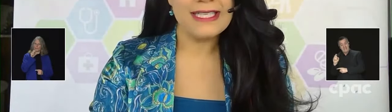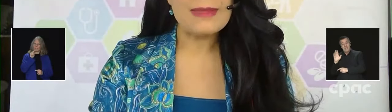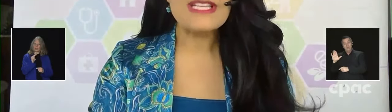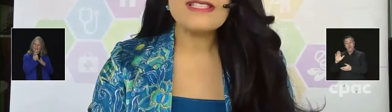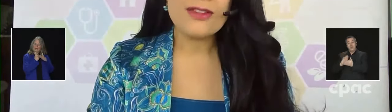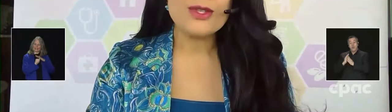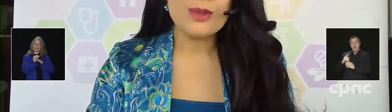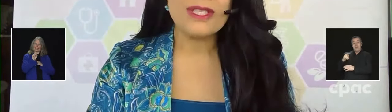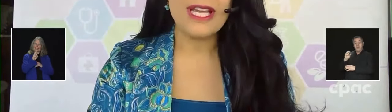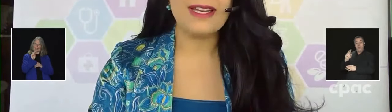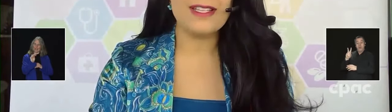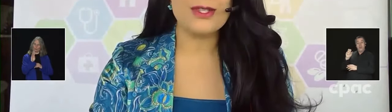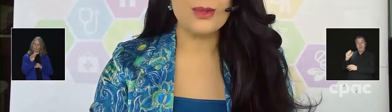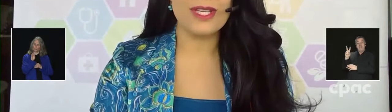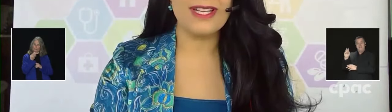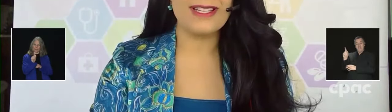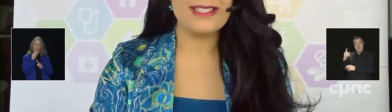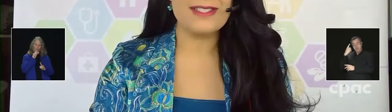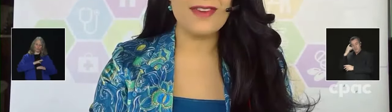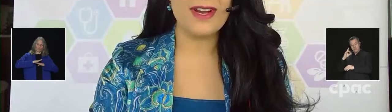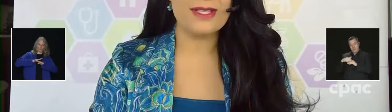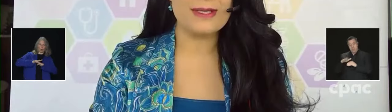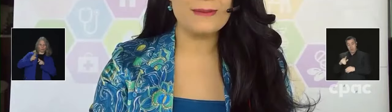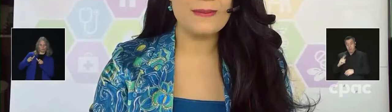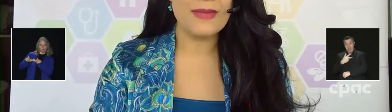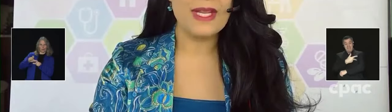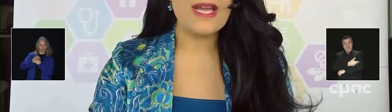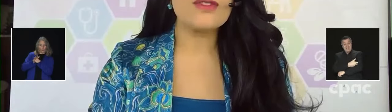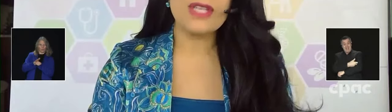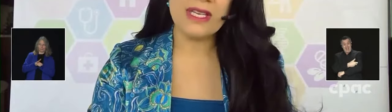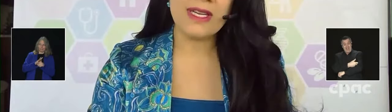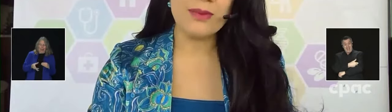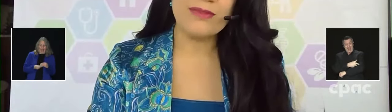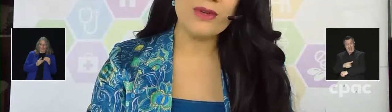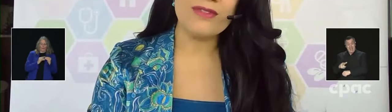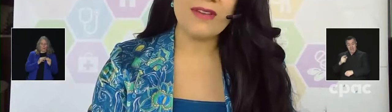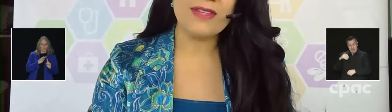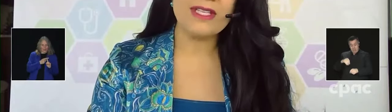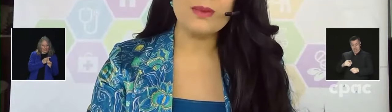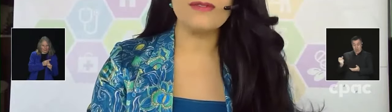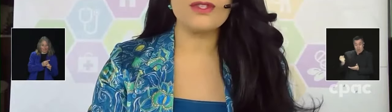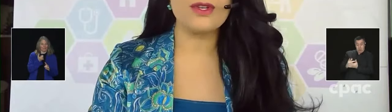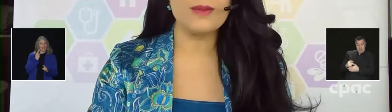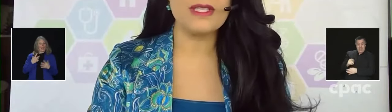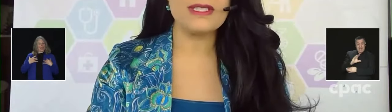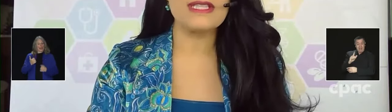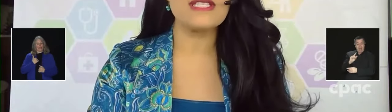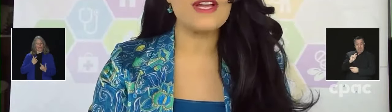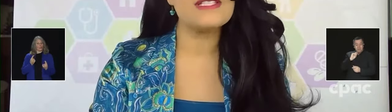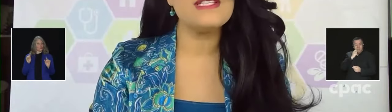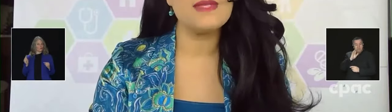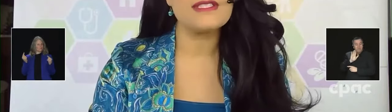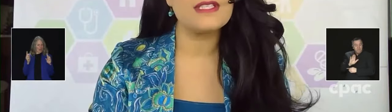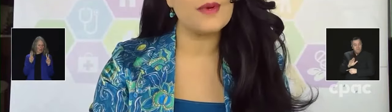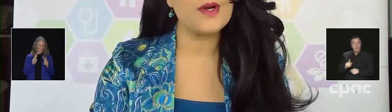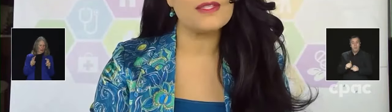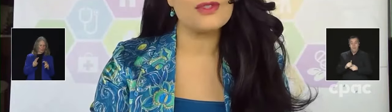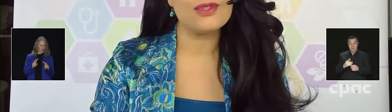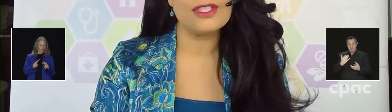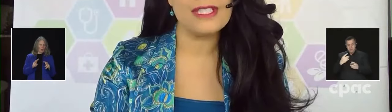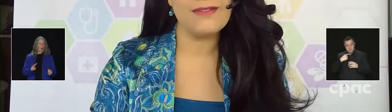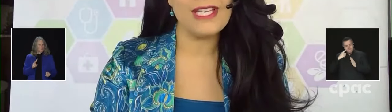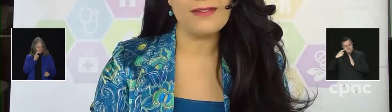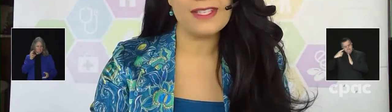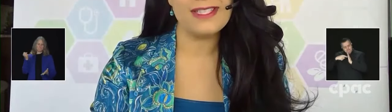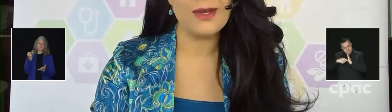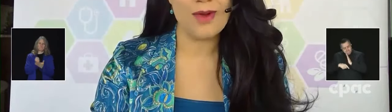COVID-19 and is another tool in Canada's toolkit against this virus. After an in-depth review of the evidence, we have determined that this vaccine meets the department's